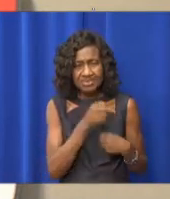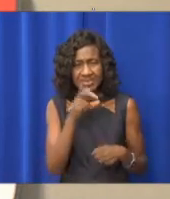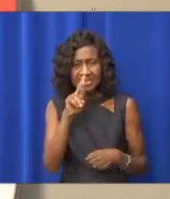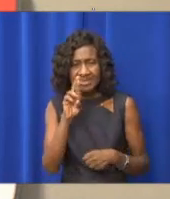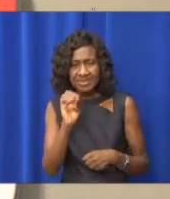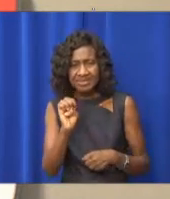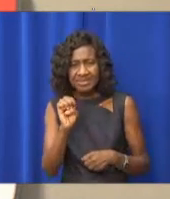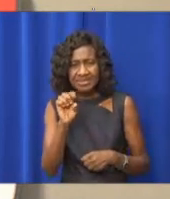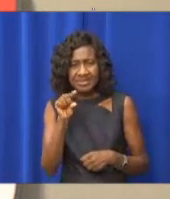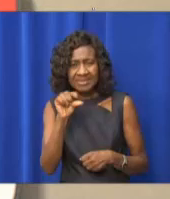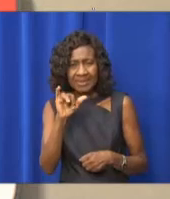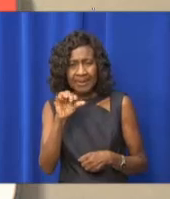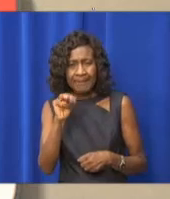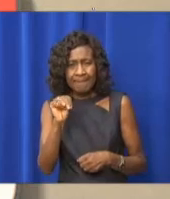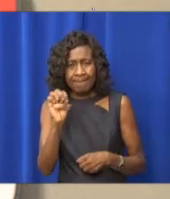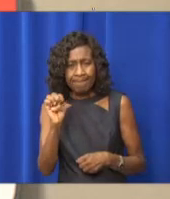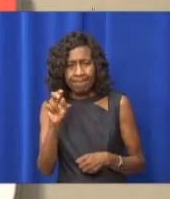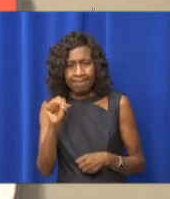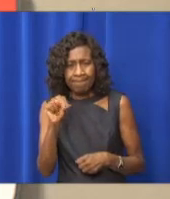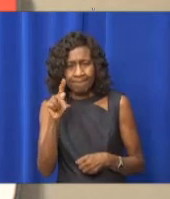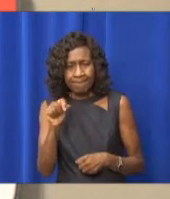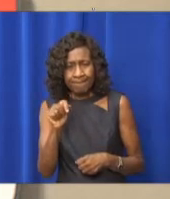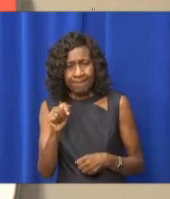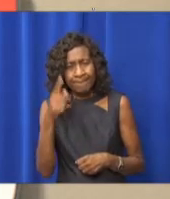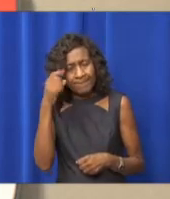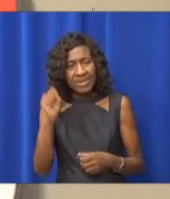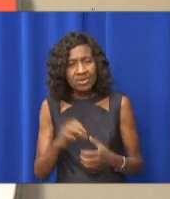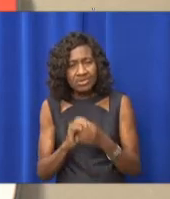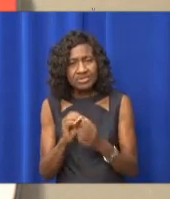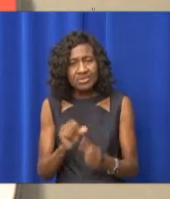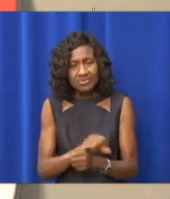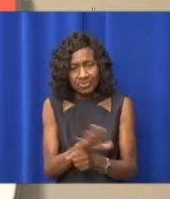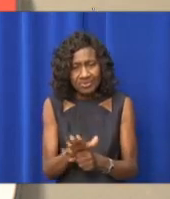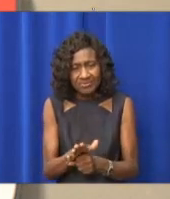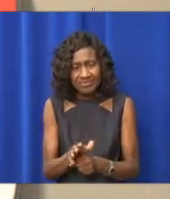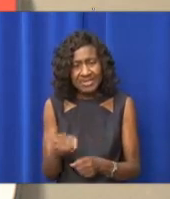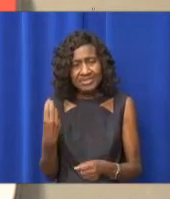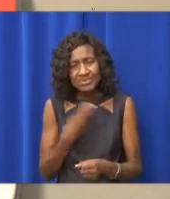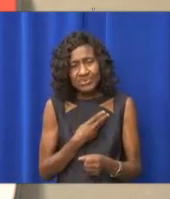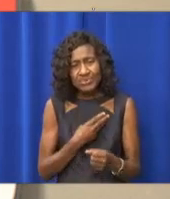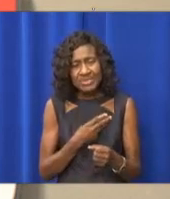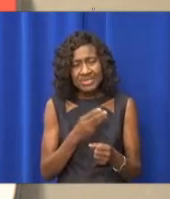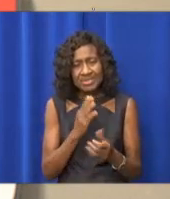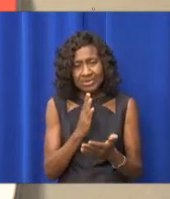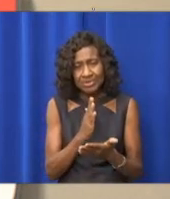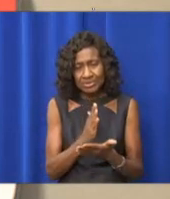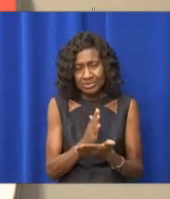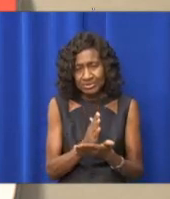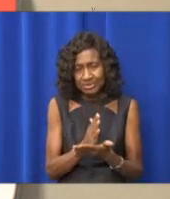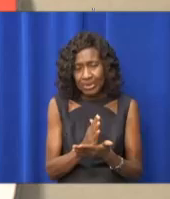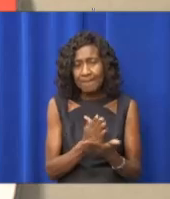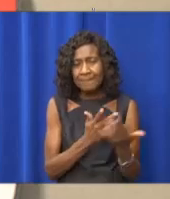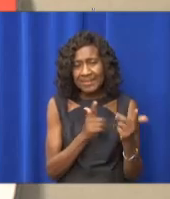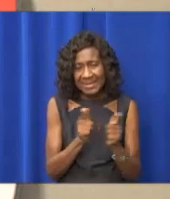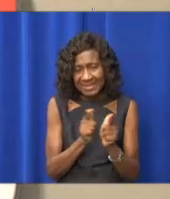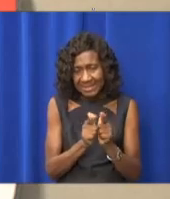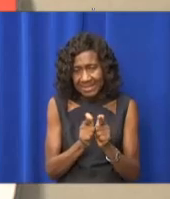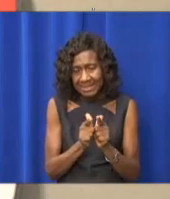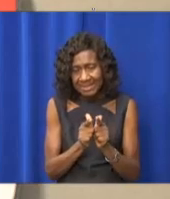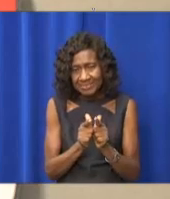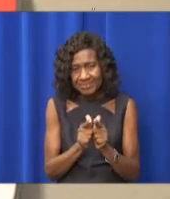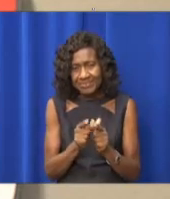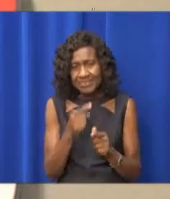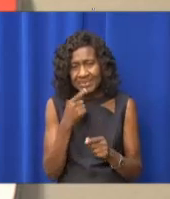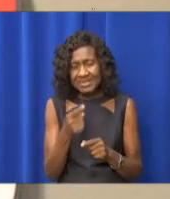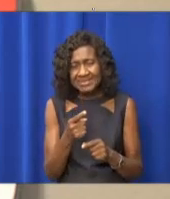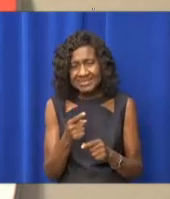of COVID-19, we had to pause work on the Defence Regiment. But I think it was Winston Churchill who said, never